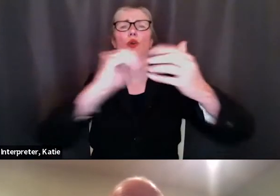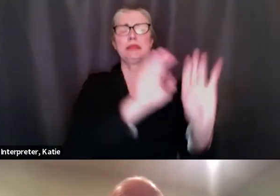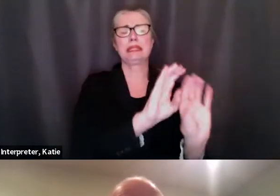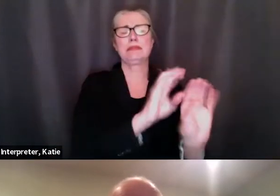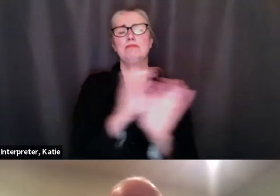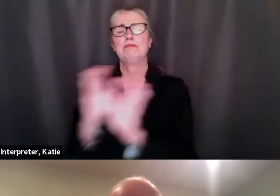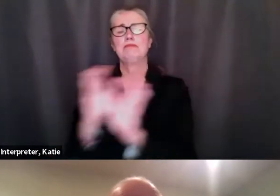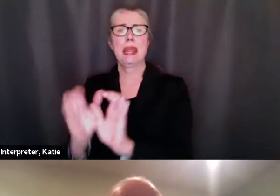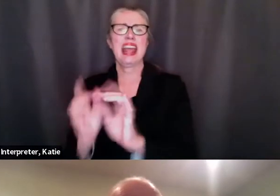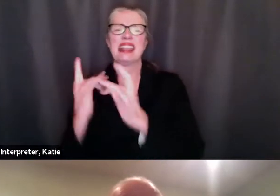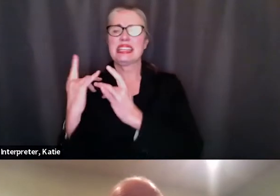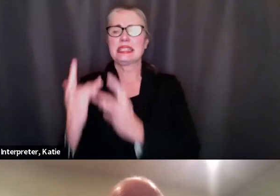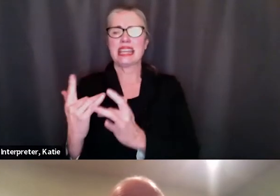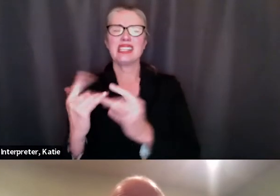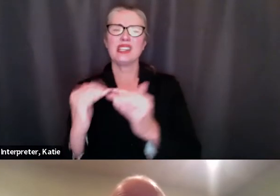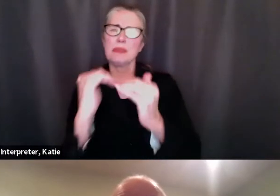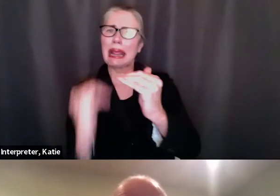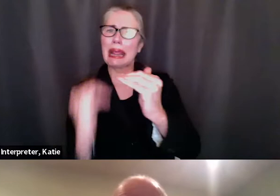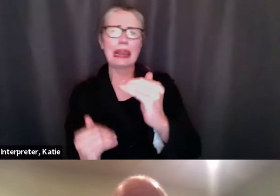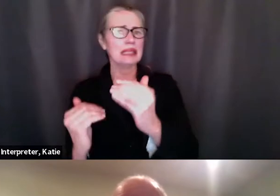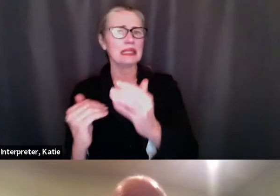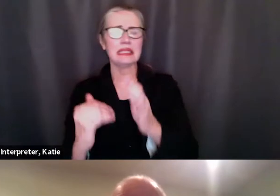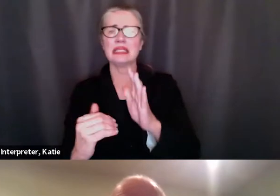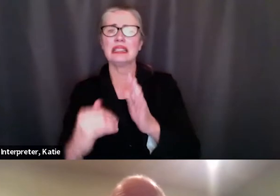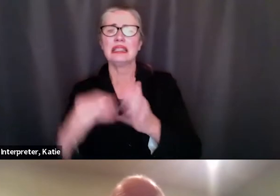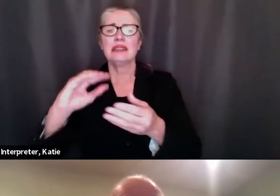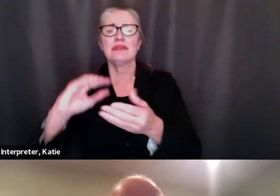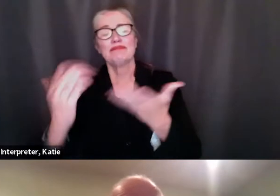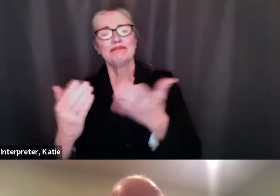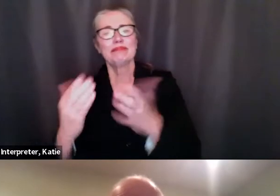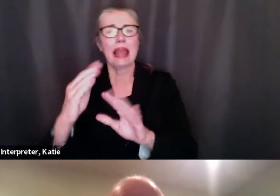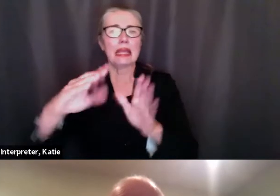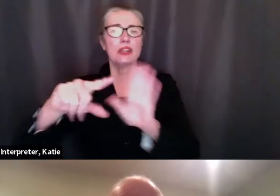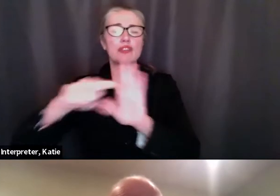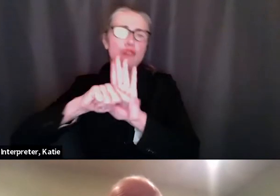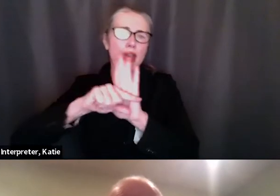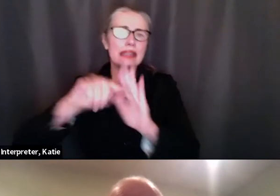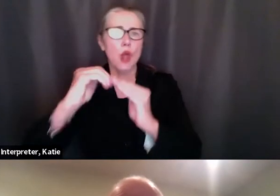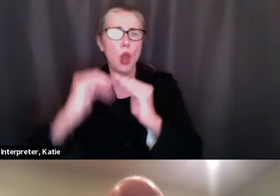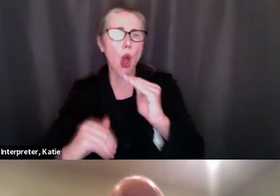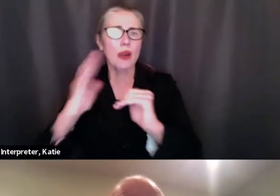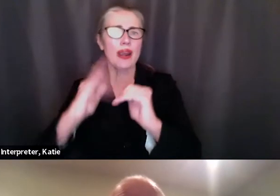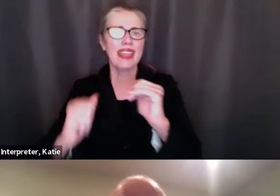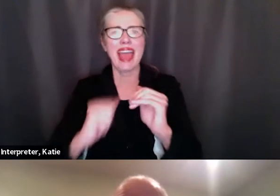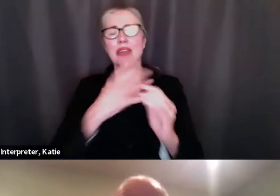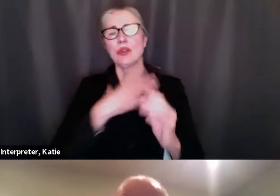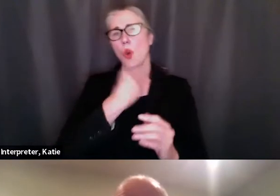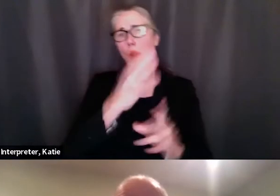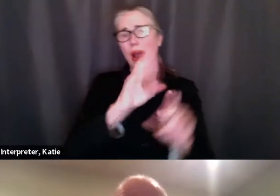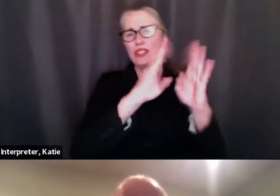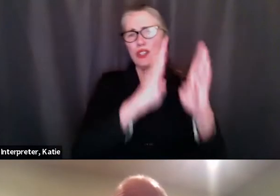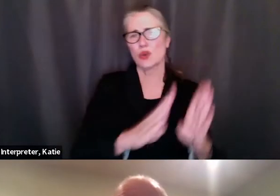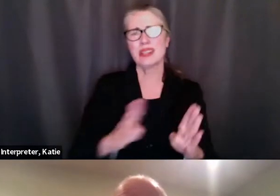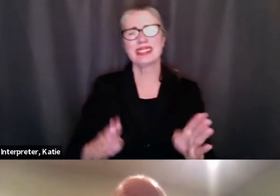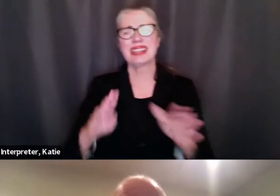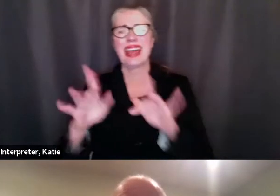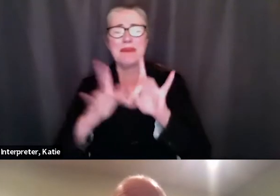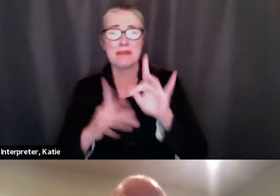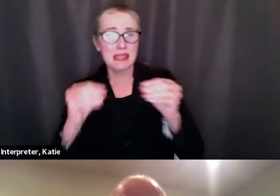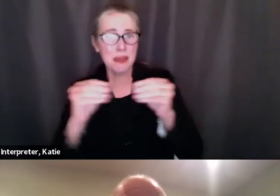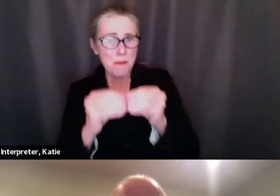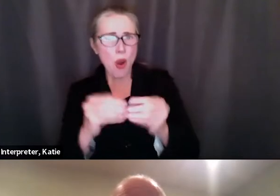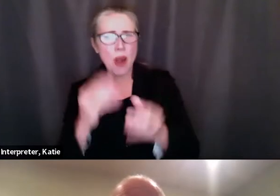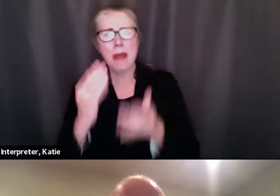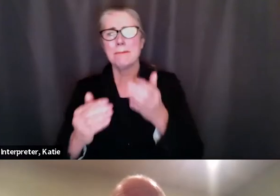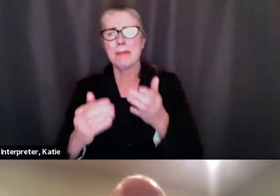subgroups often score lower academically than their white students miss moore school gets suspended more and get identified for special